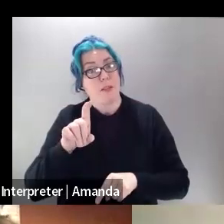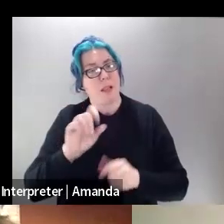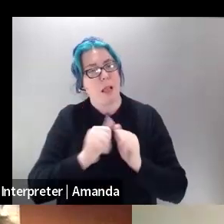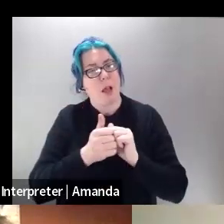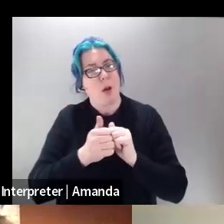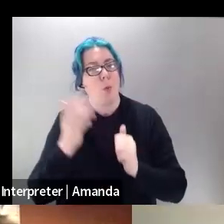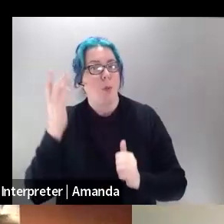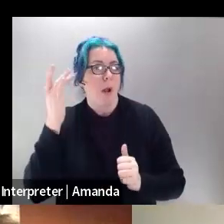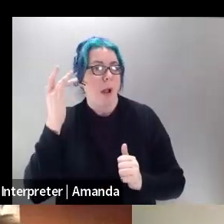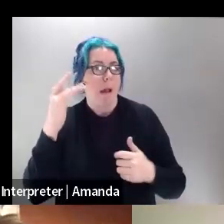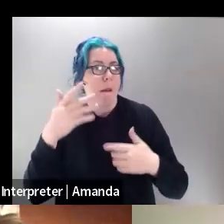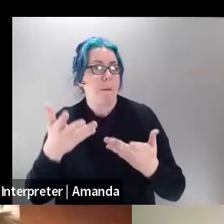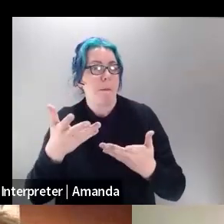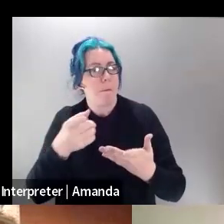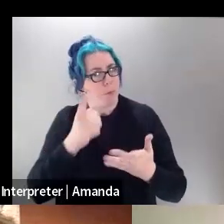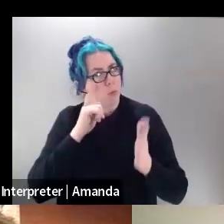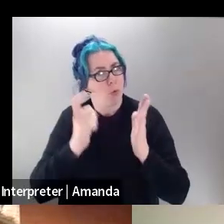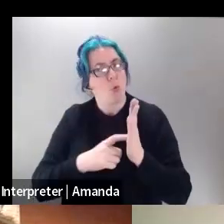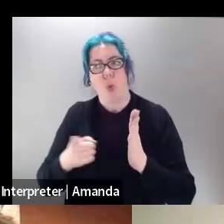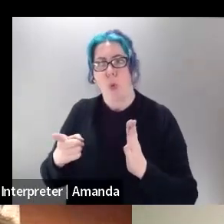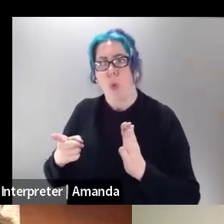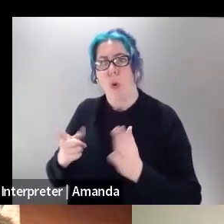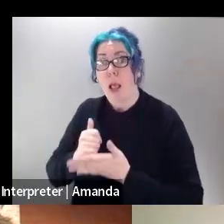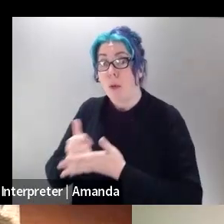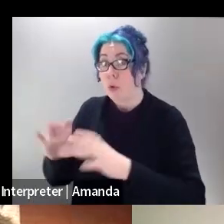achieve for your creative practice?